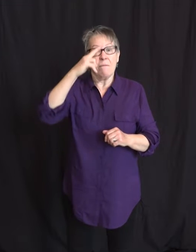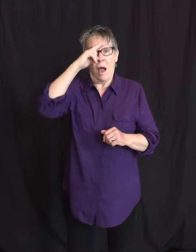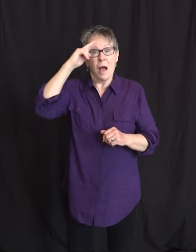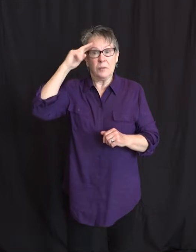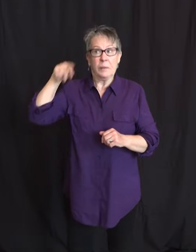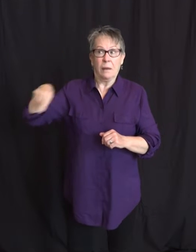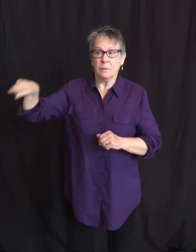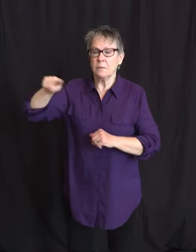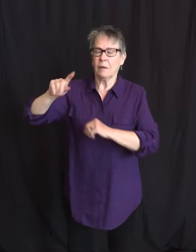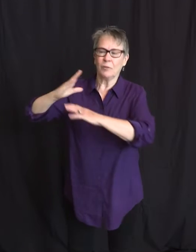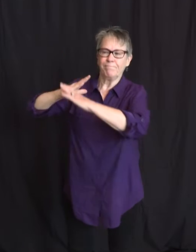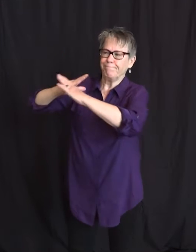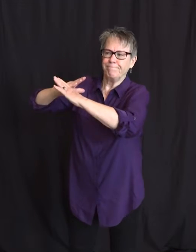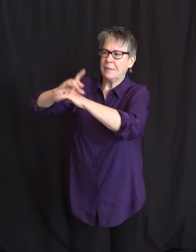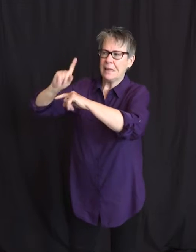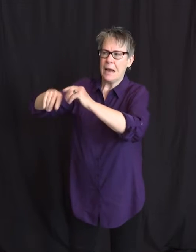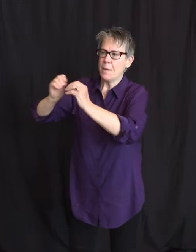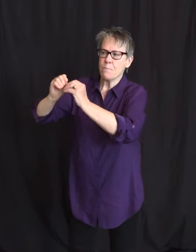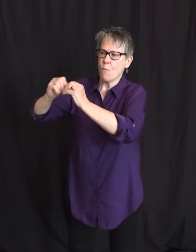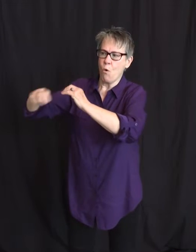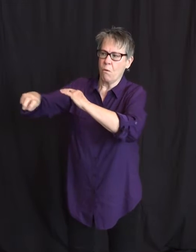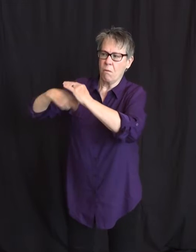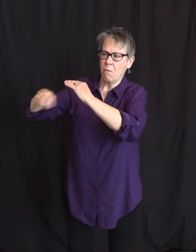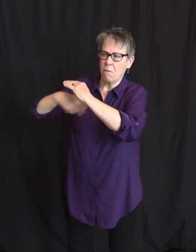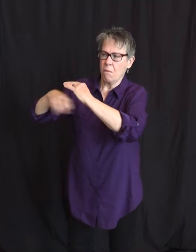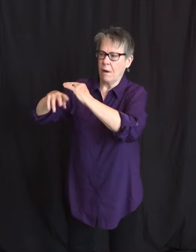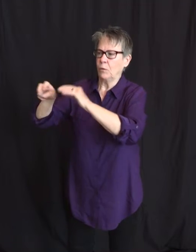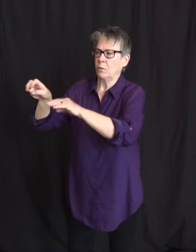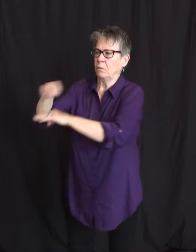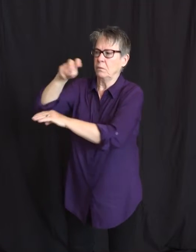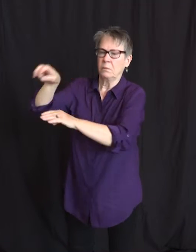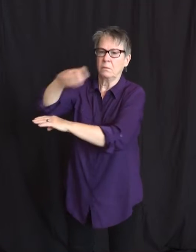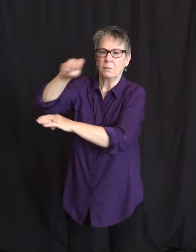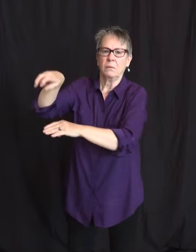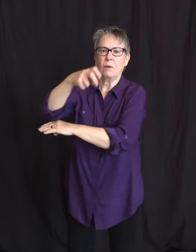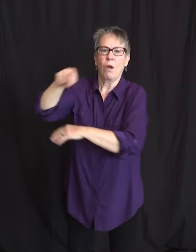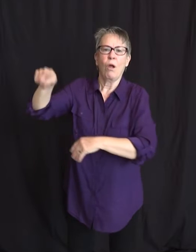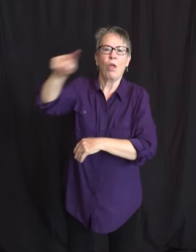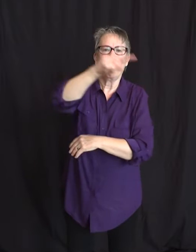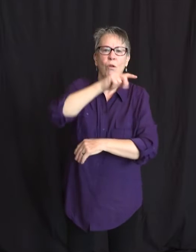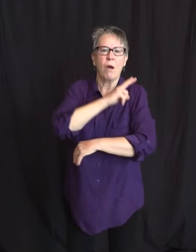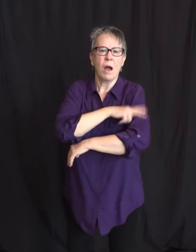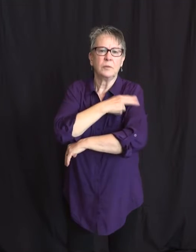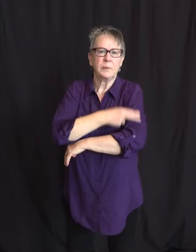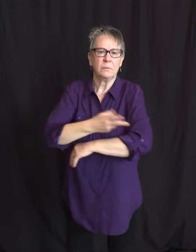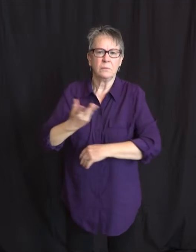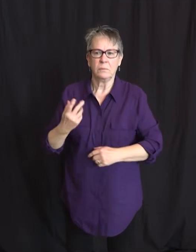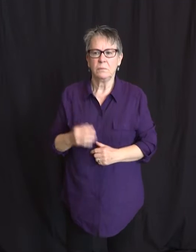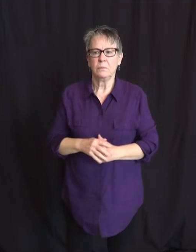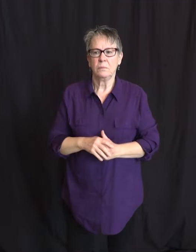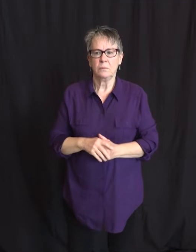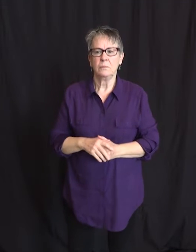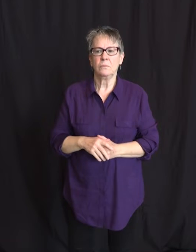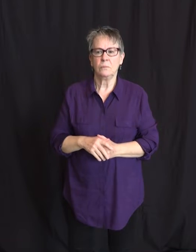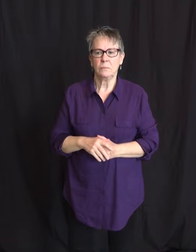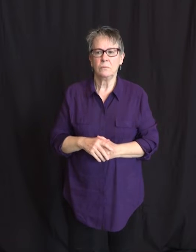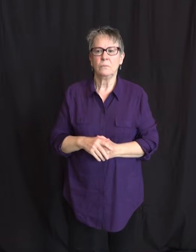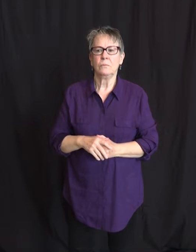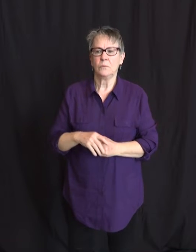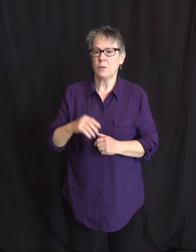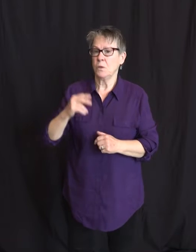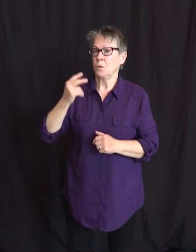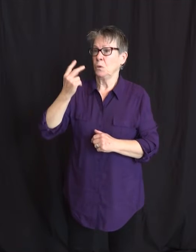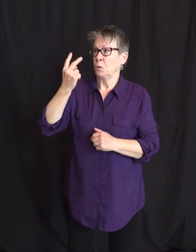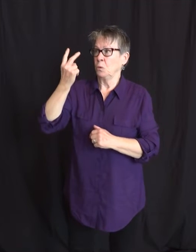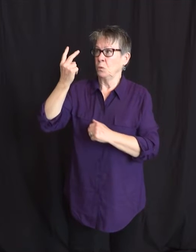them from North Jersey, none from the south. Today, we're reporting 2,146